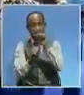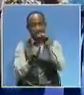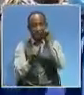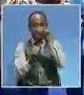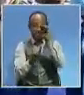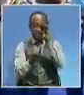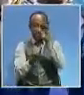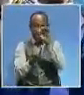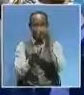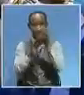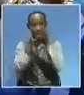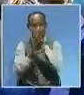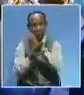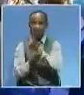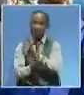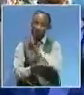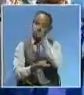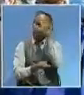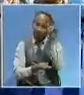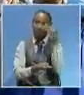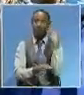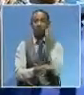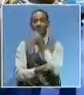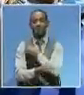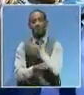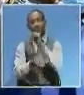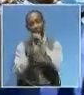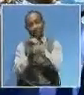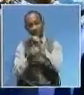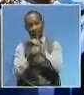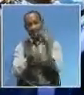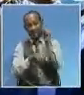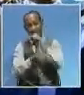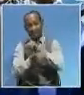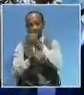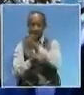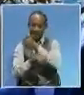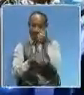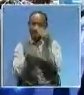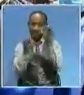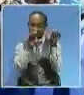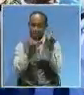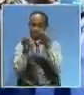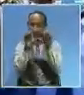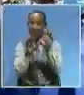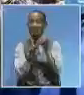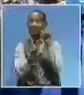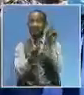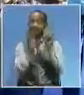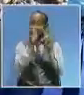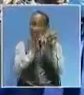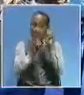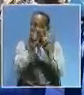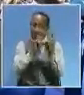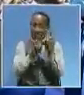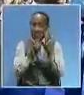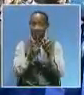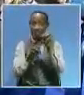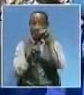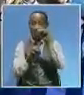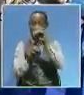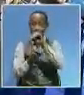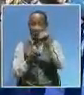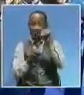today before departure for Monze on a working visit where, among other activities, he toured the Samulia Momba